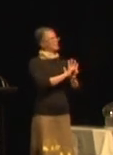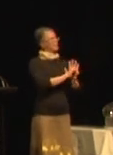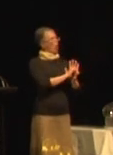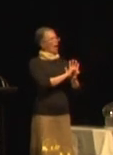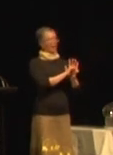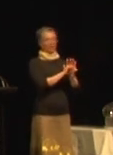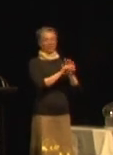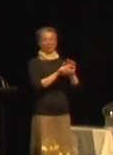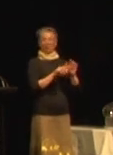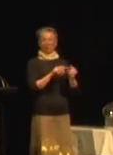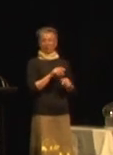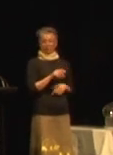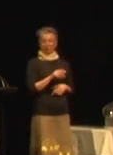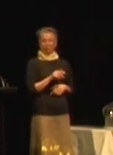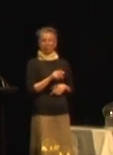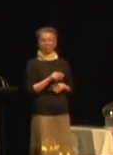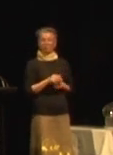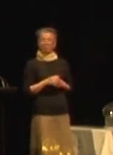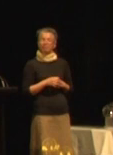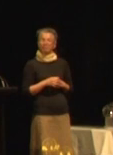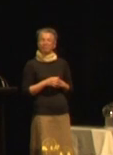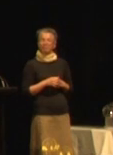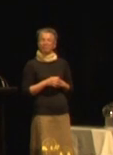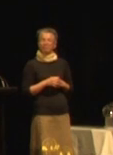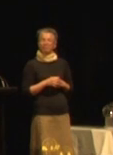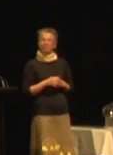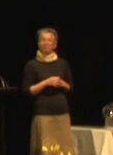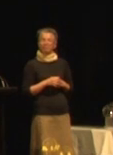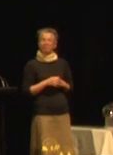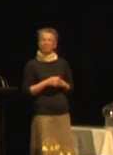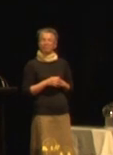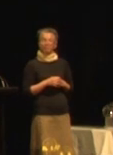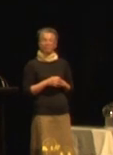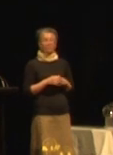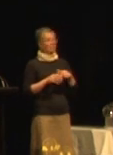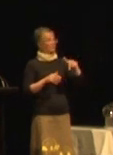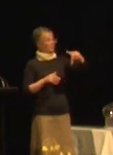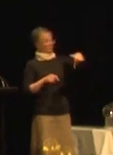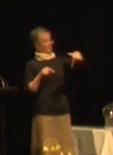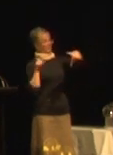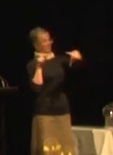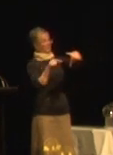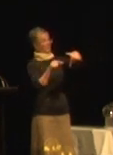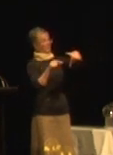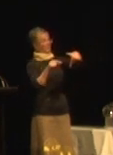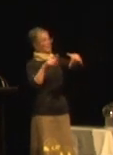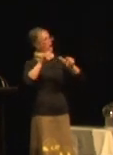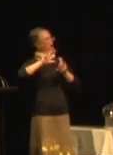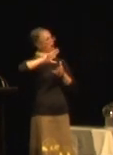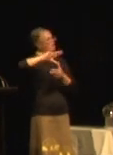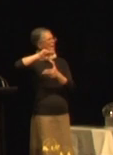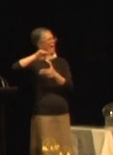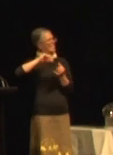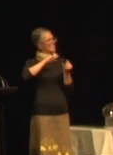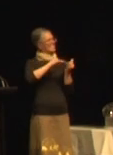Next to that, as Ethan Zuckerman says, is the when Hurricane Sandy hit the east coast of the United